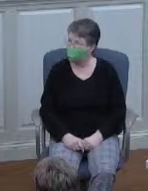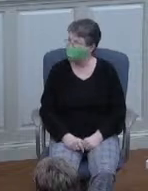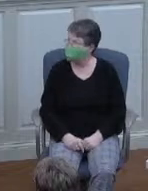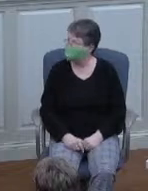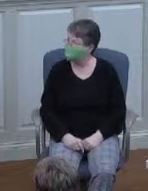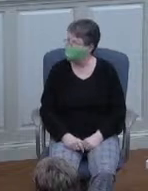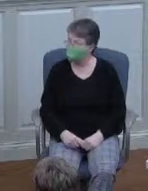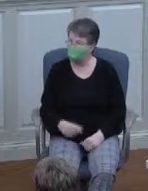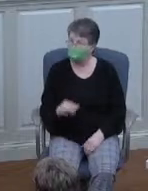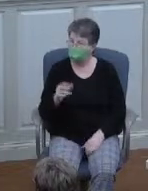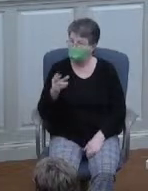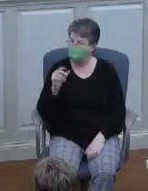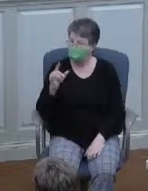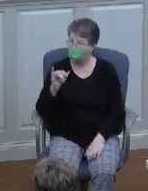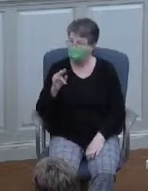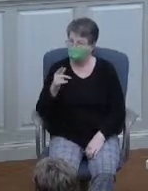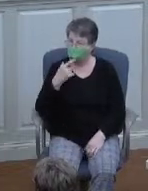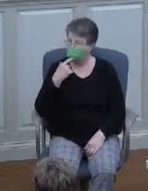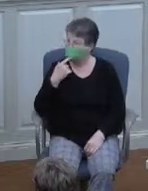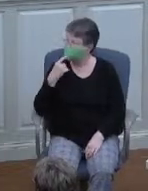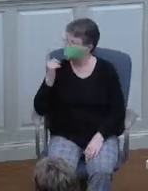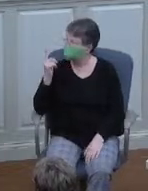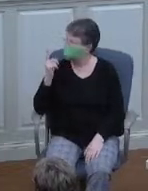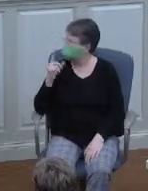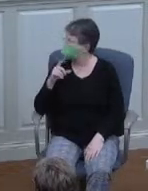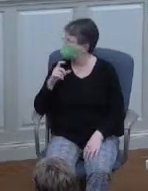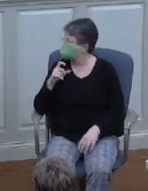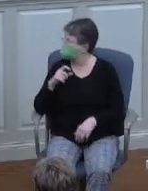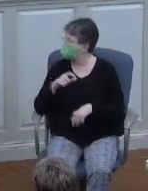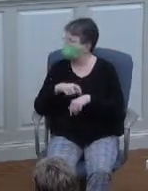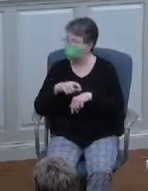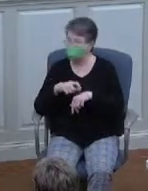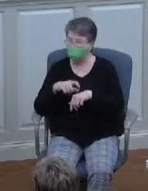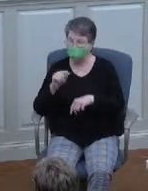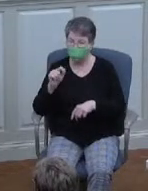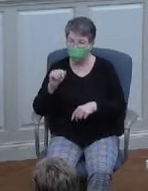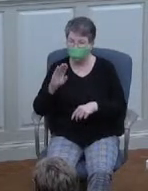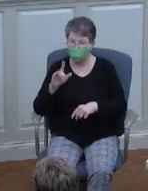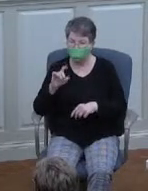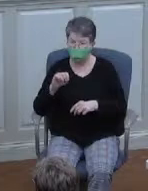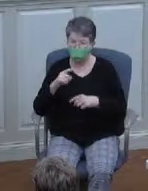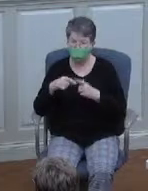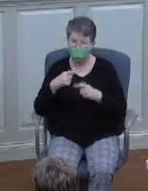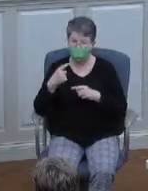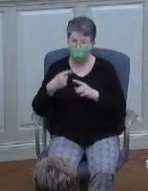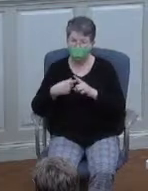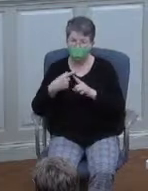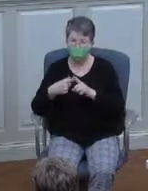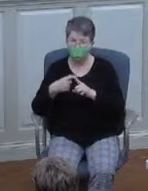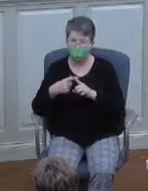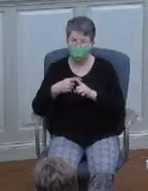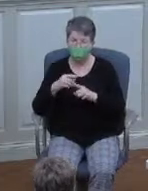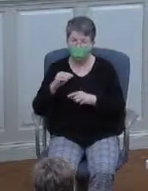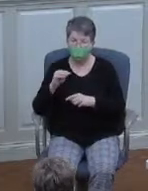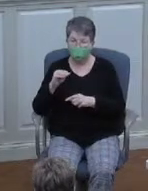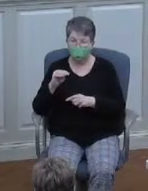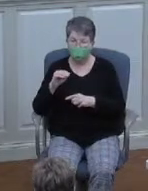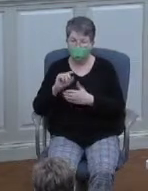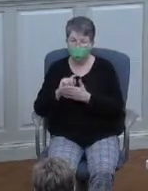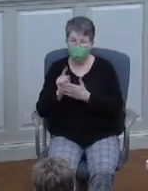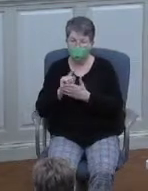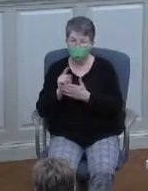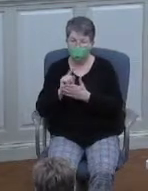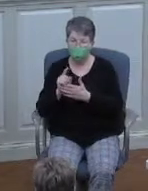I have a question. Is there the timetable about monthly meter reading